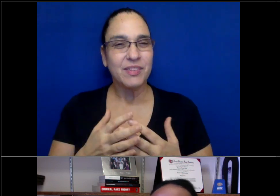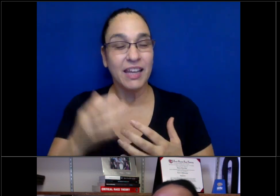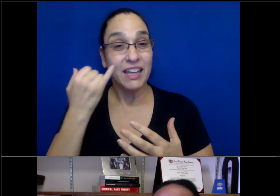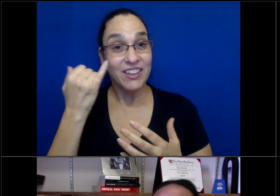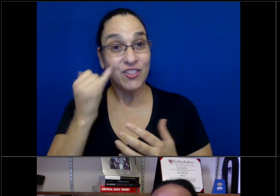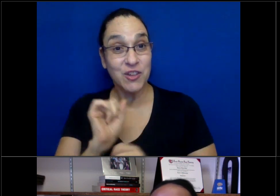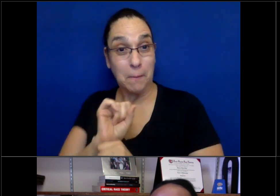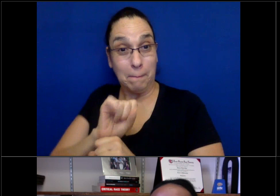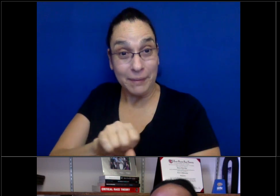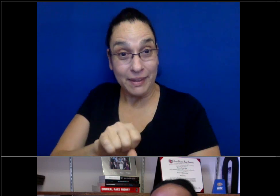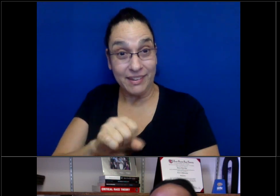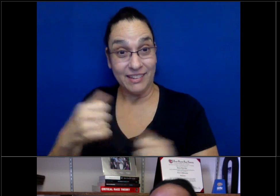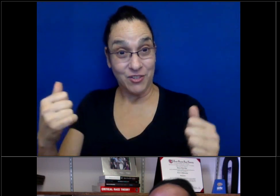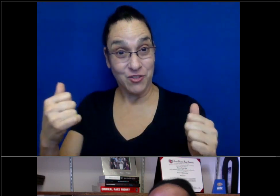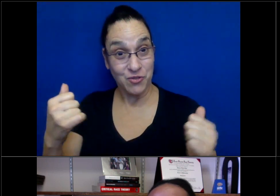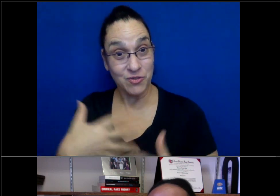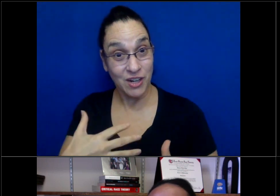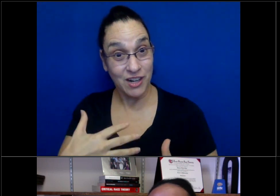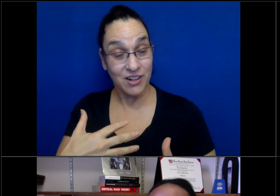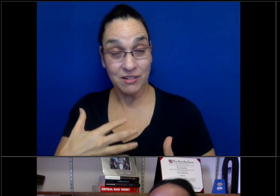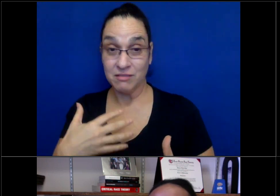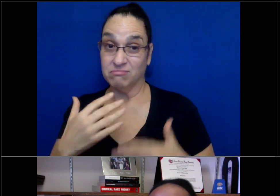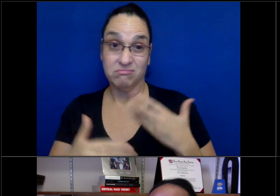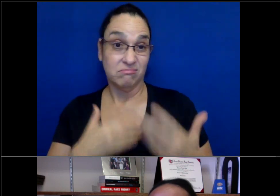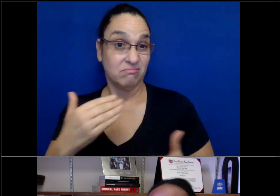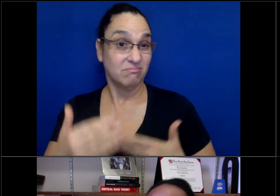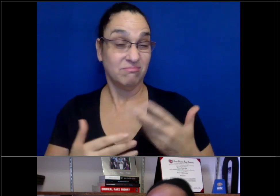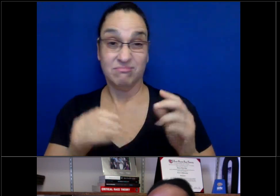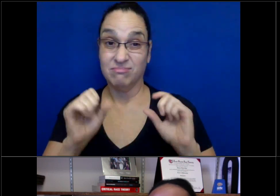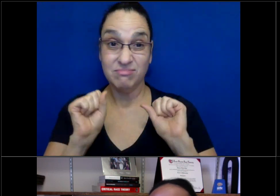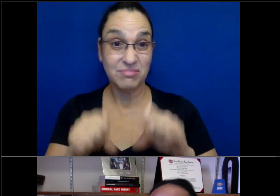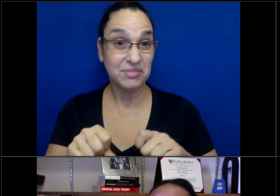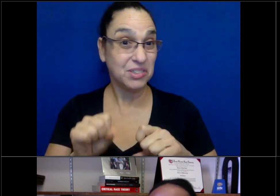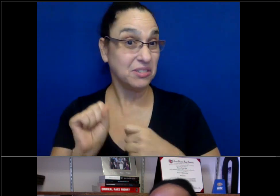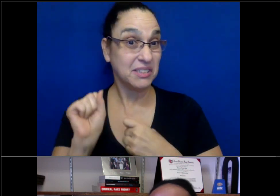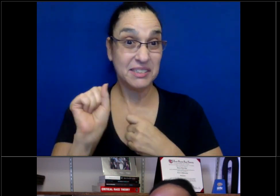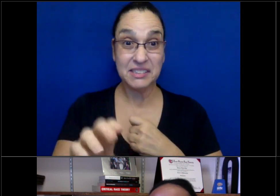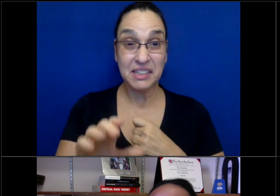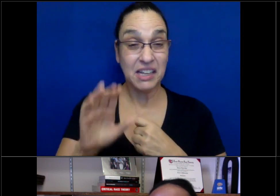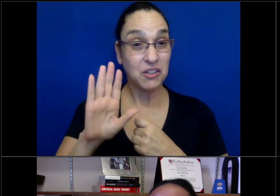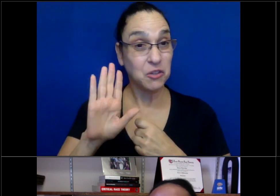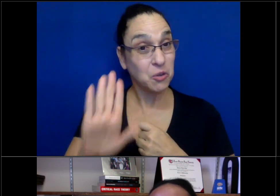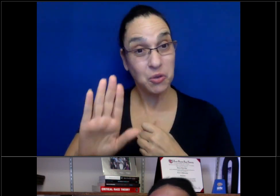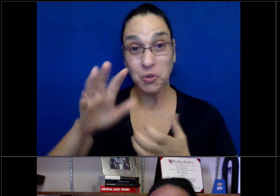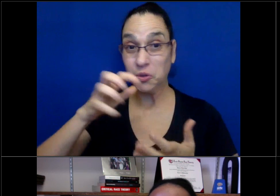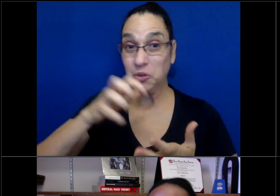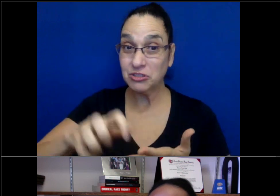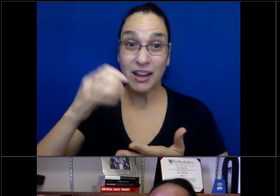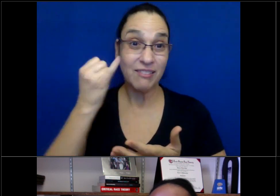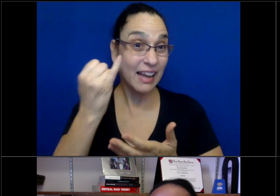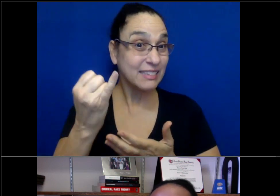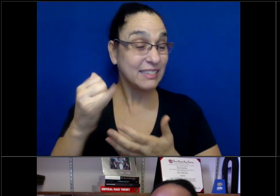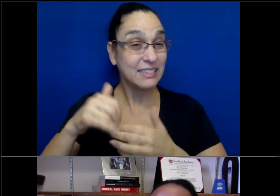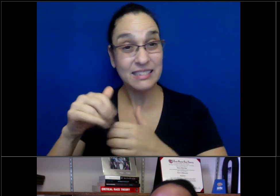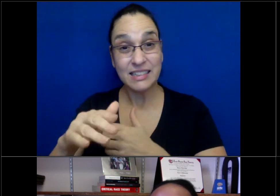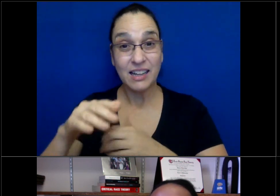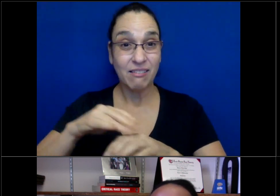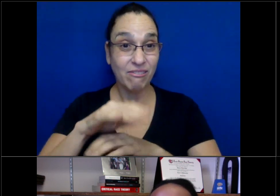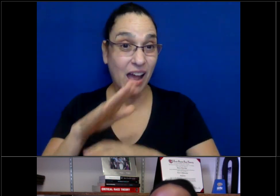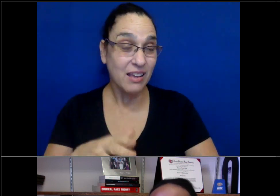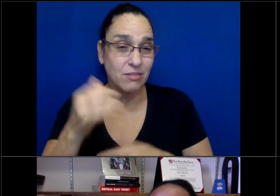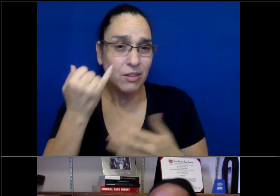one, I think you should be able to send your draft ideas to your advisors, to your friends. So you were wrong. So what? I